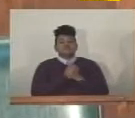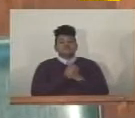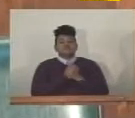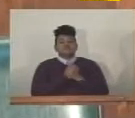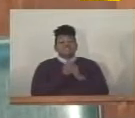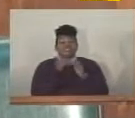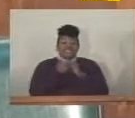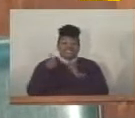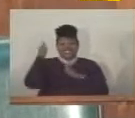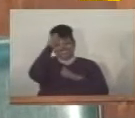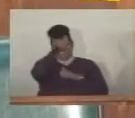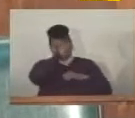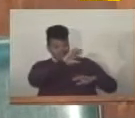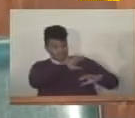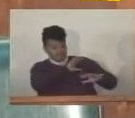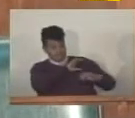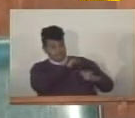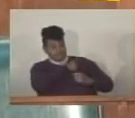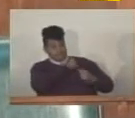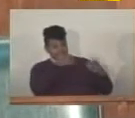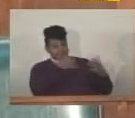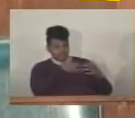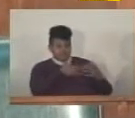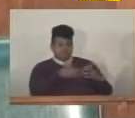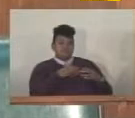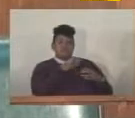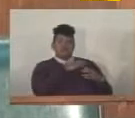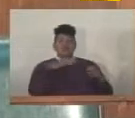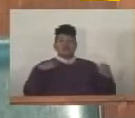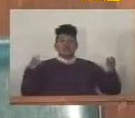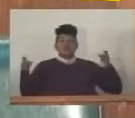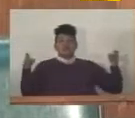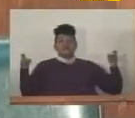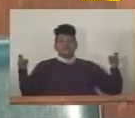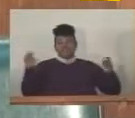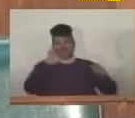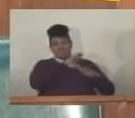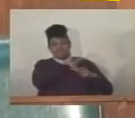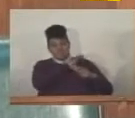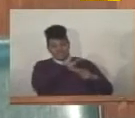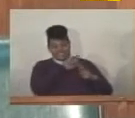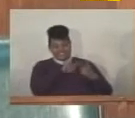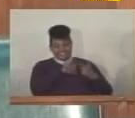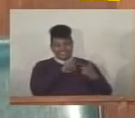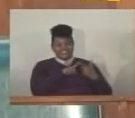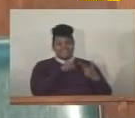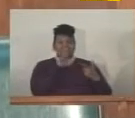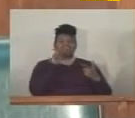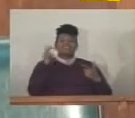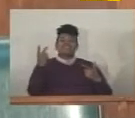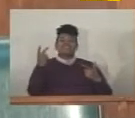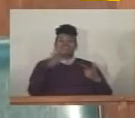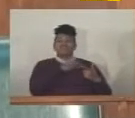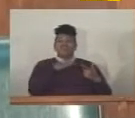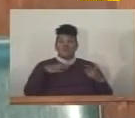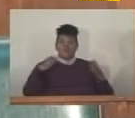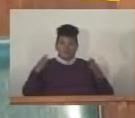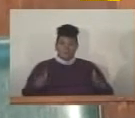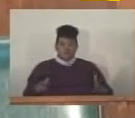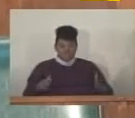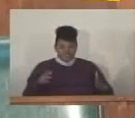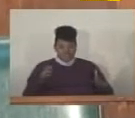Defense Staff, the Commissioner of Police, each Deputy Commissioner of